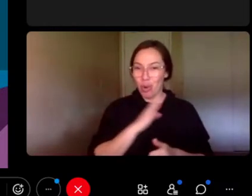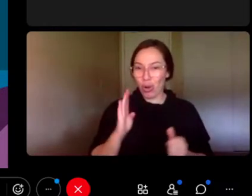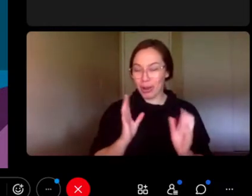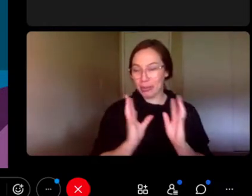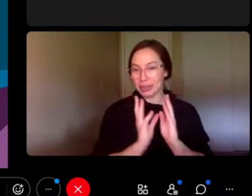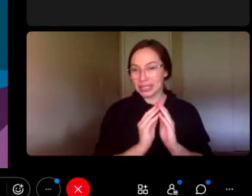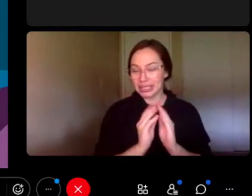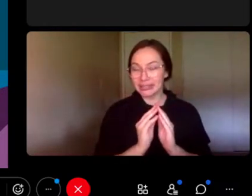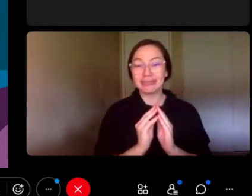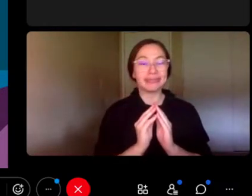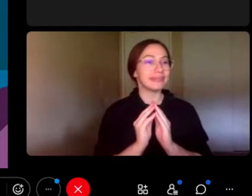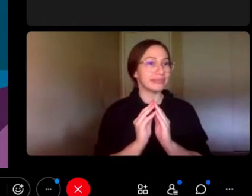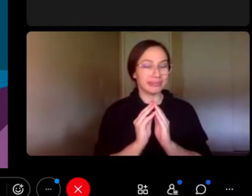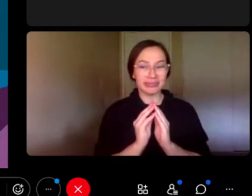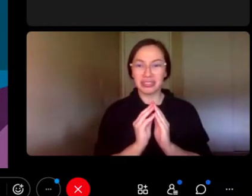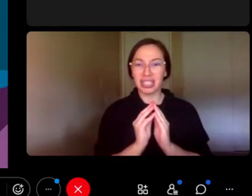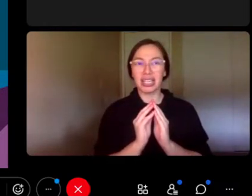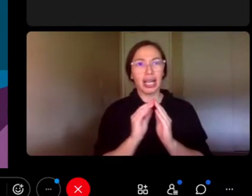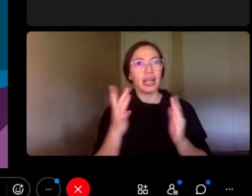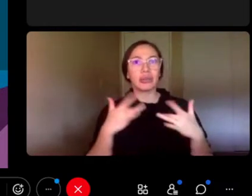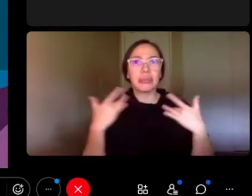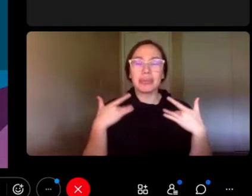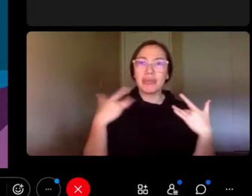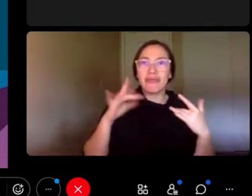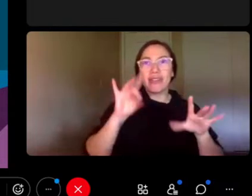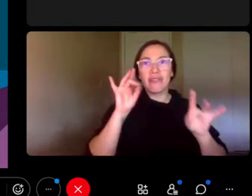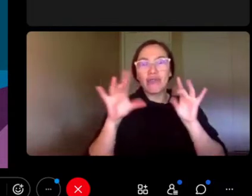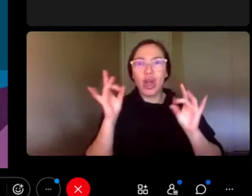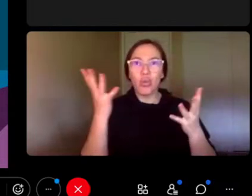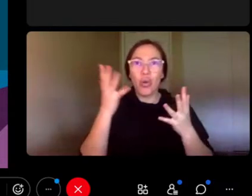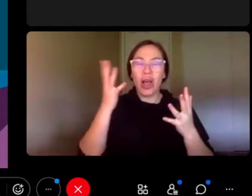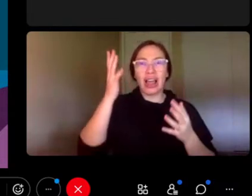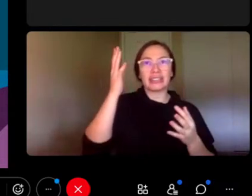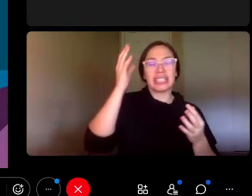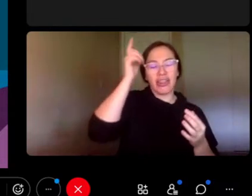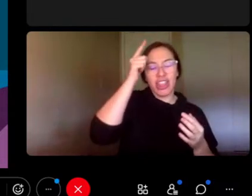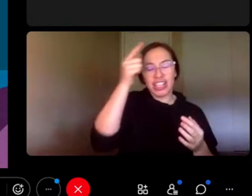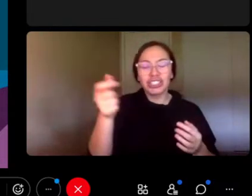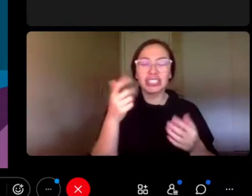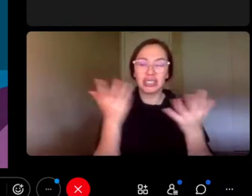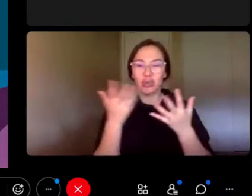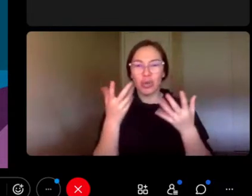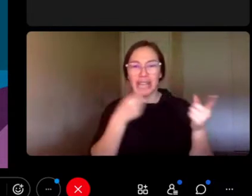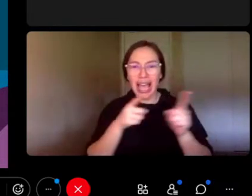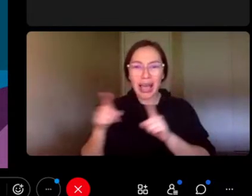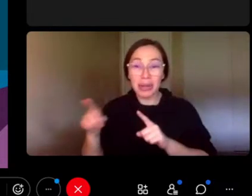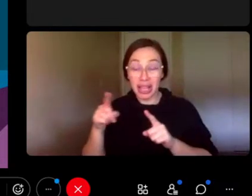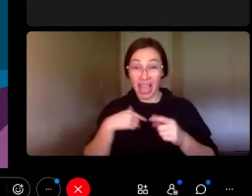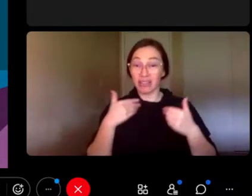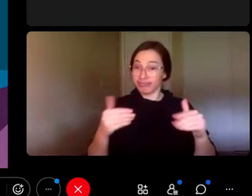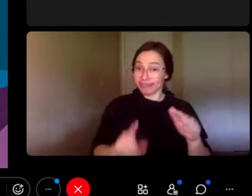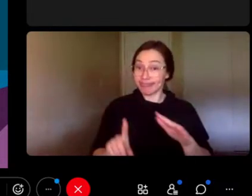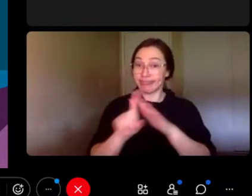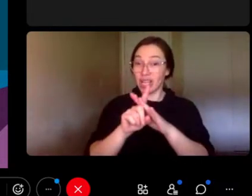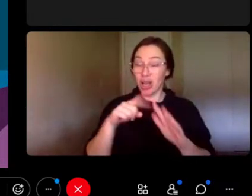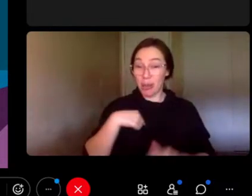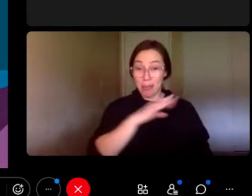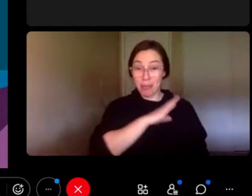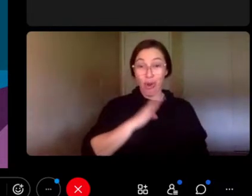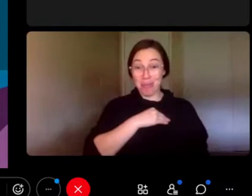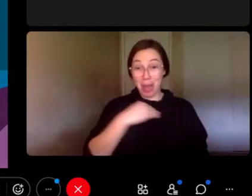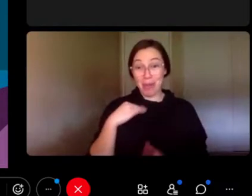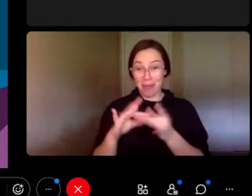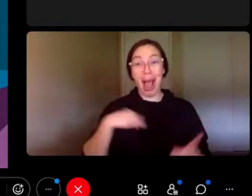every board meeting to find out what was going on in the district and what was happening. And I would show up and do the board member comment. I would be that